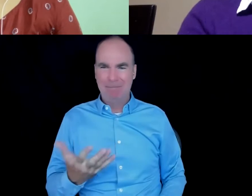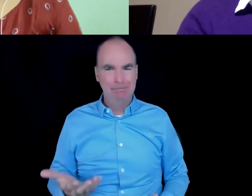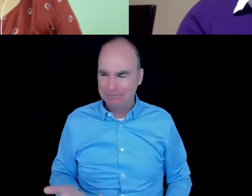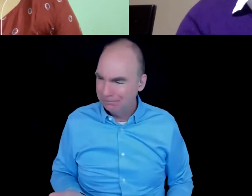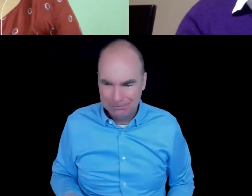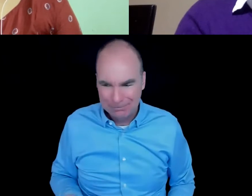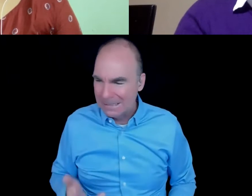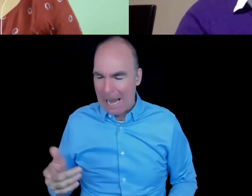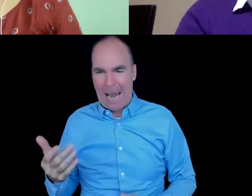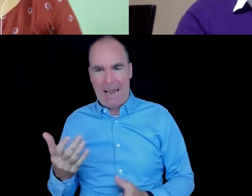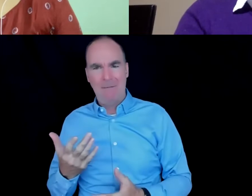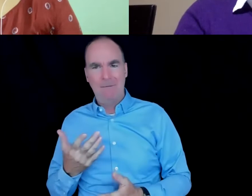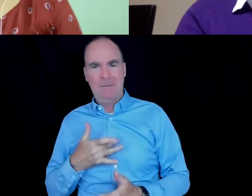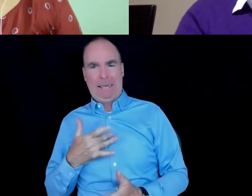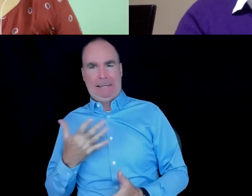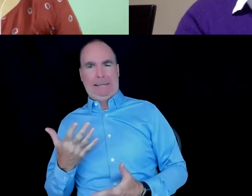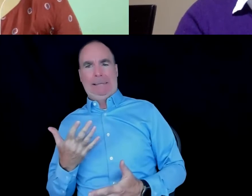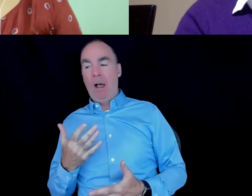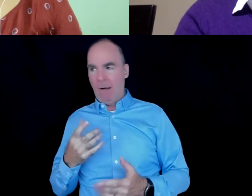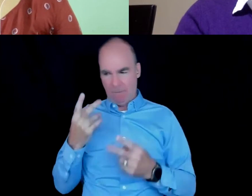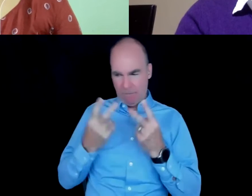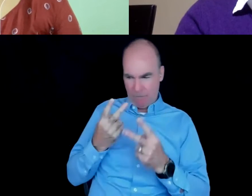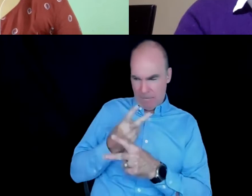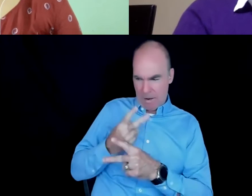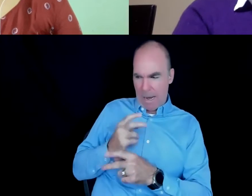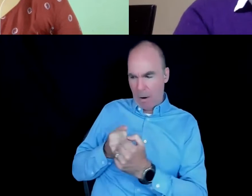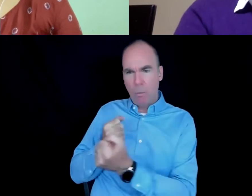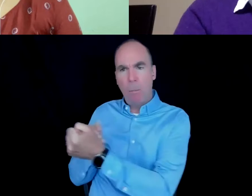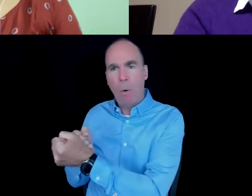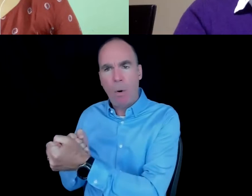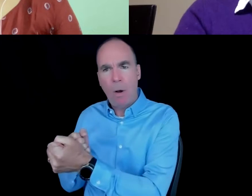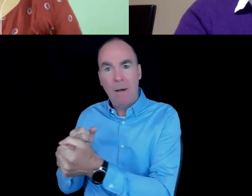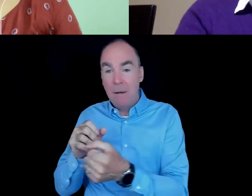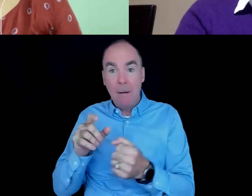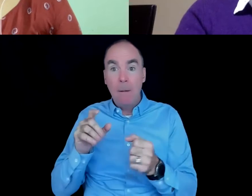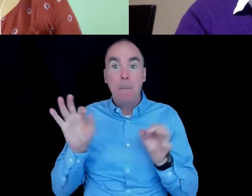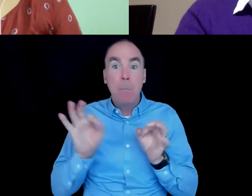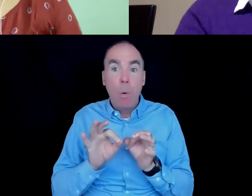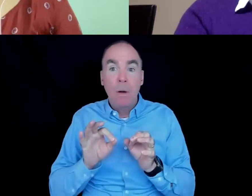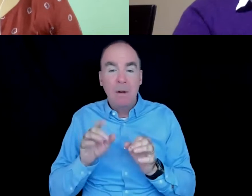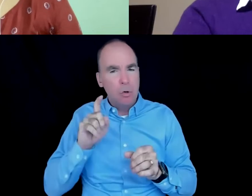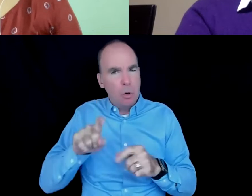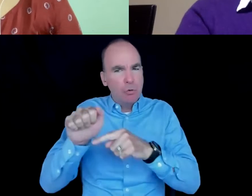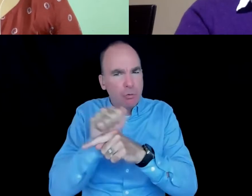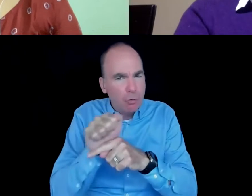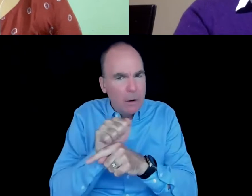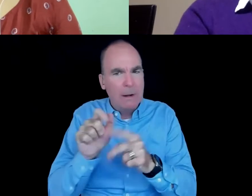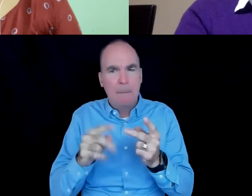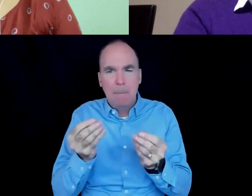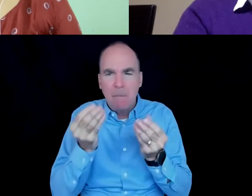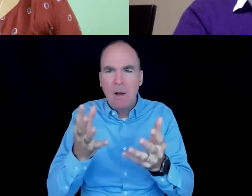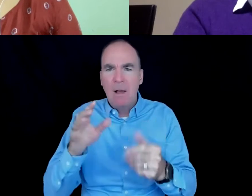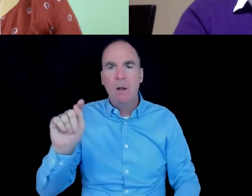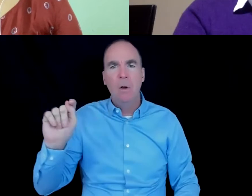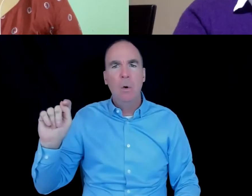Okay, so for me, that is something that I would want to add into this conversation, that let's train, let's provide tools for persons, for